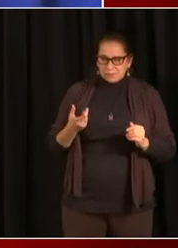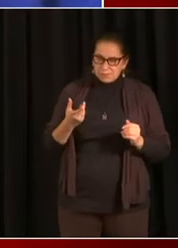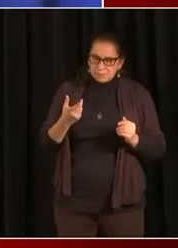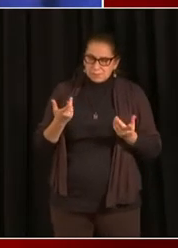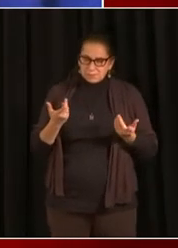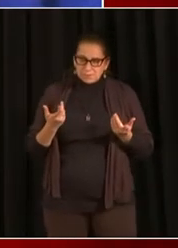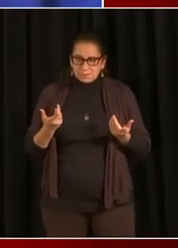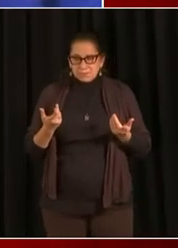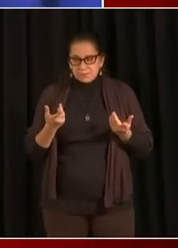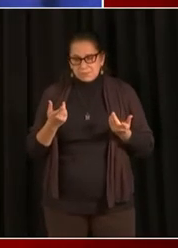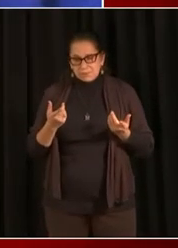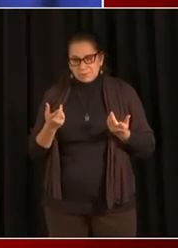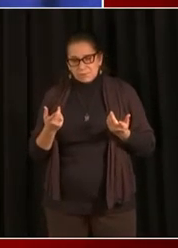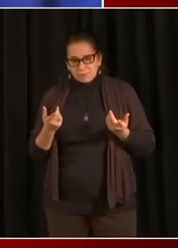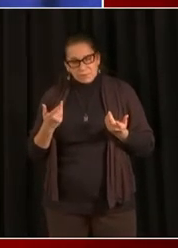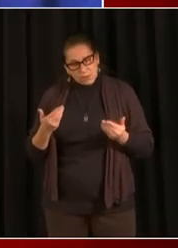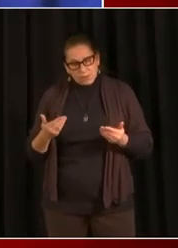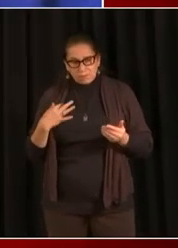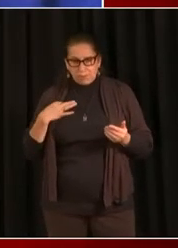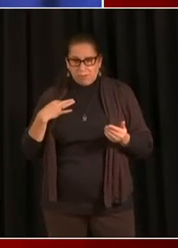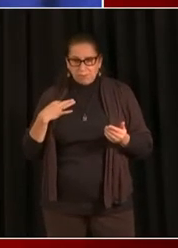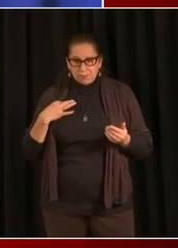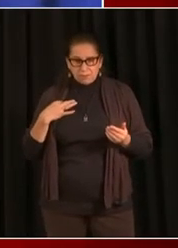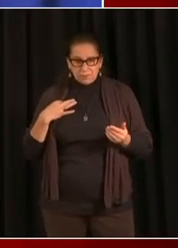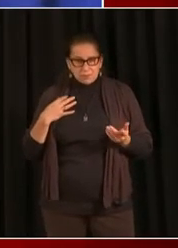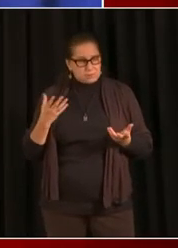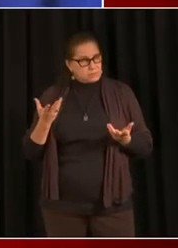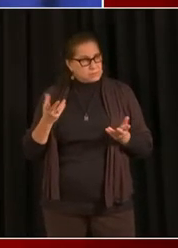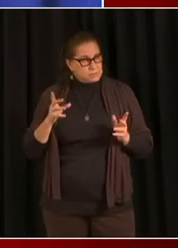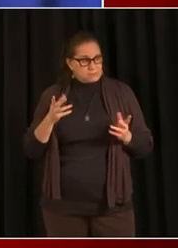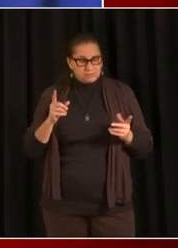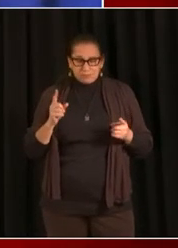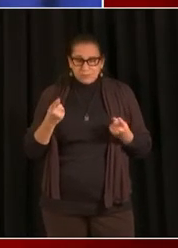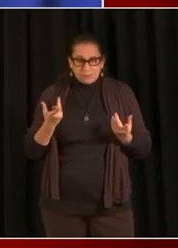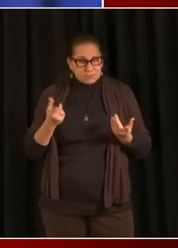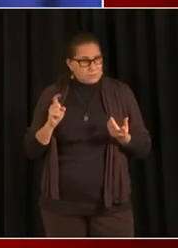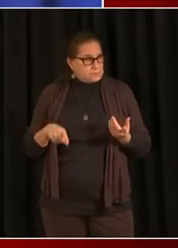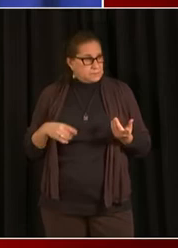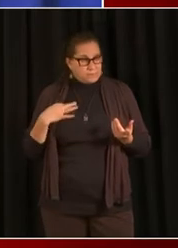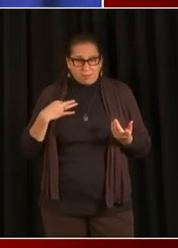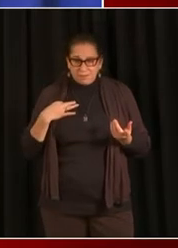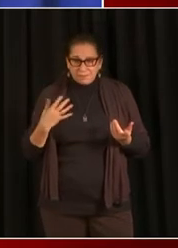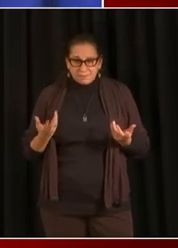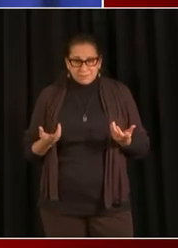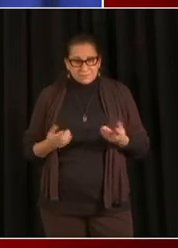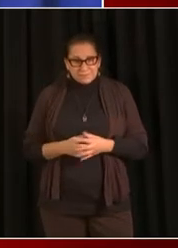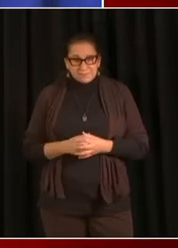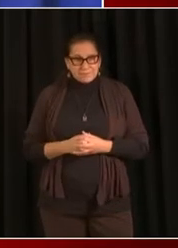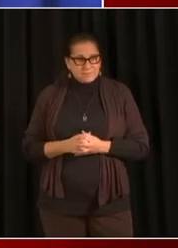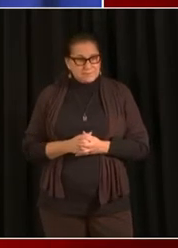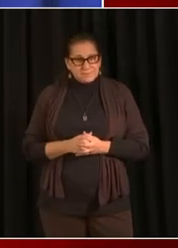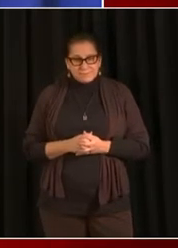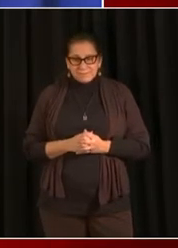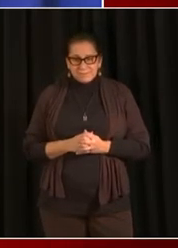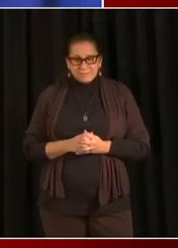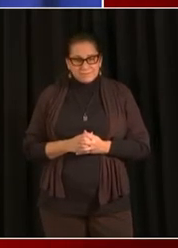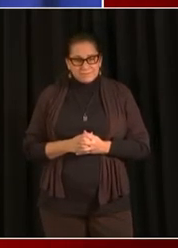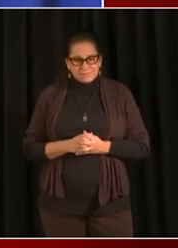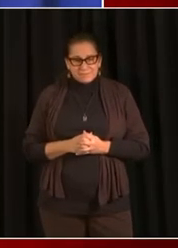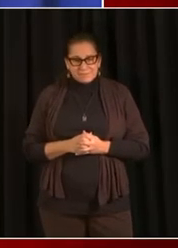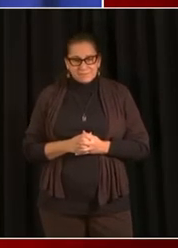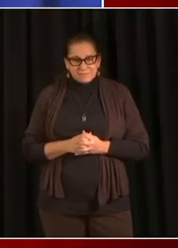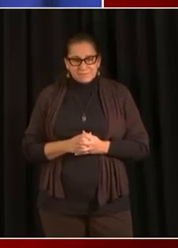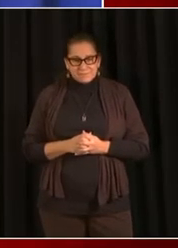ask for in our grant applications, and I know this is a busy time, especially for our retailers. Kind of just, again, it's